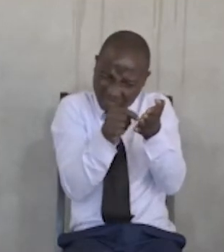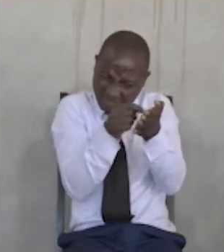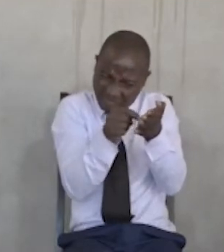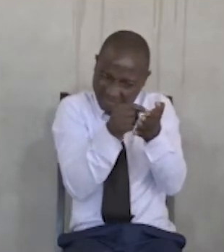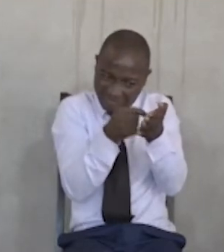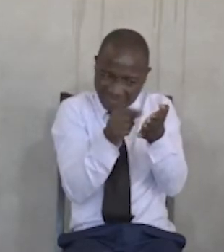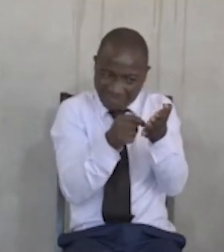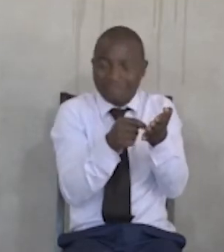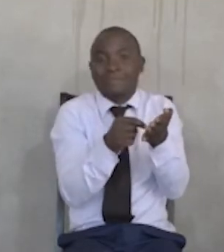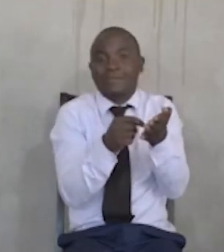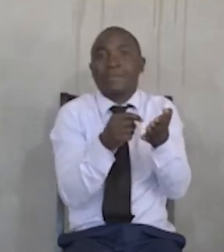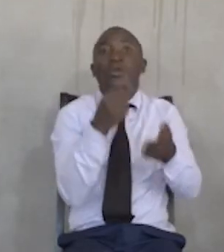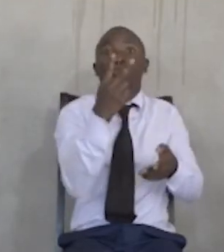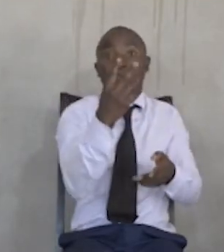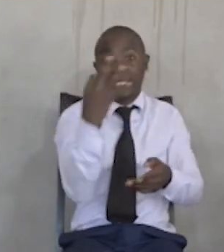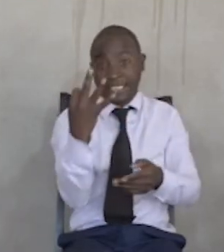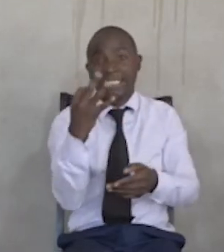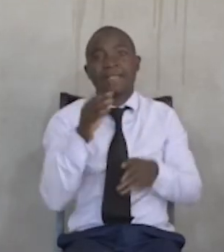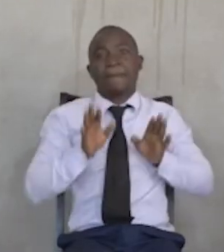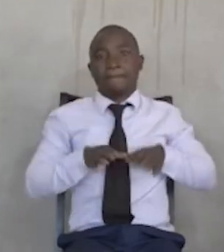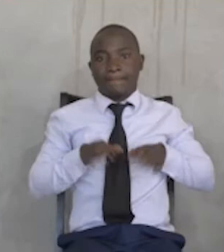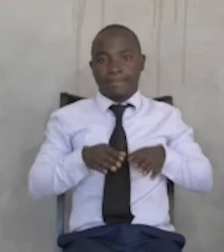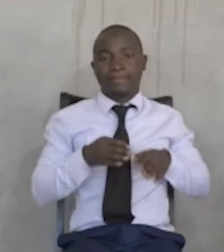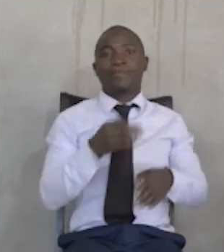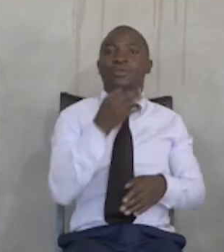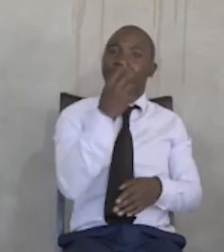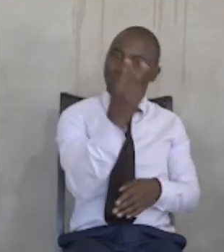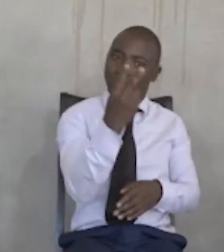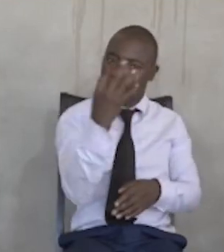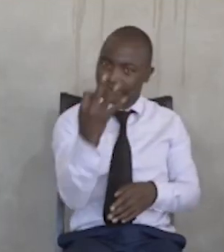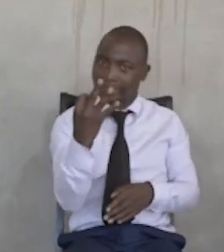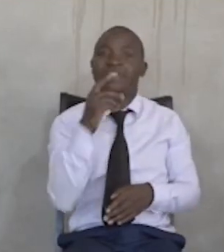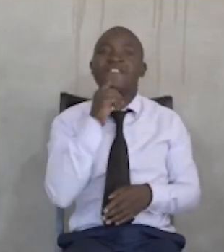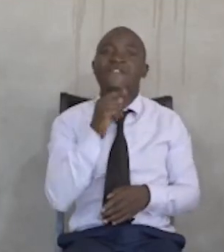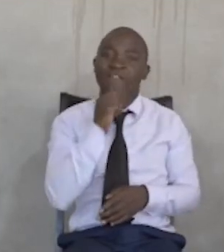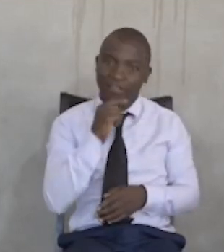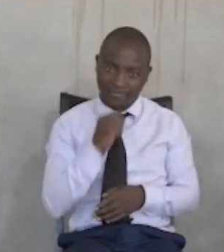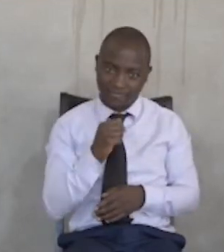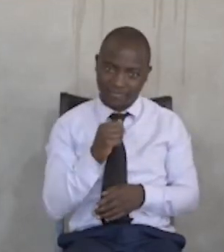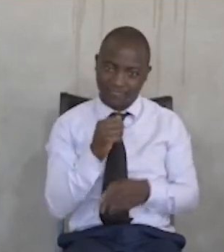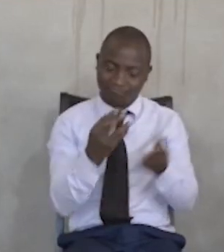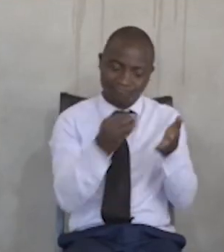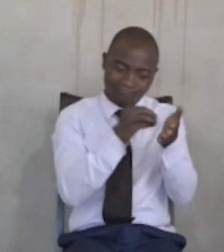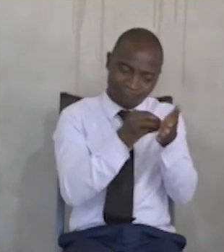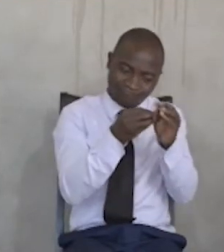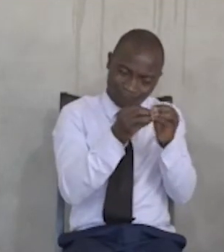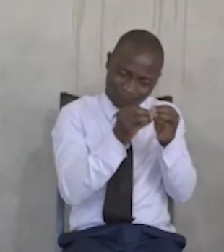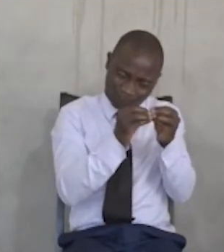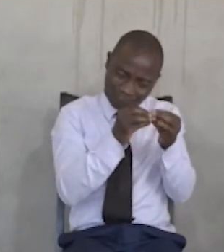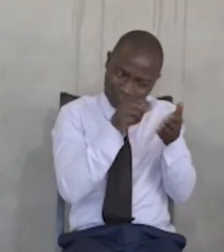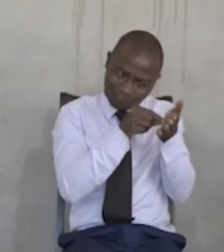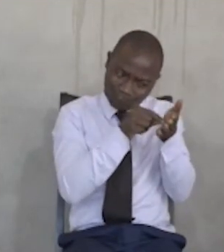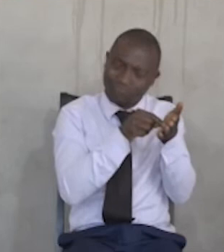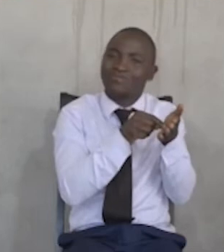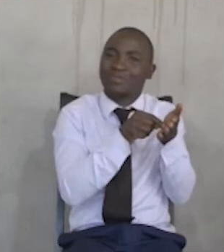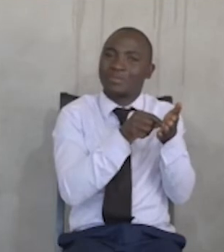you get another 23 chromosomes from the father. So these chromosomes, they can further be broken down into